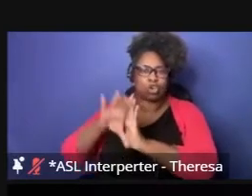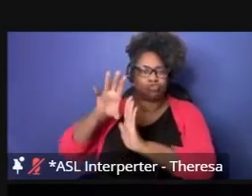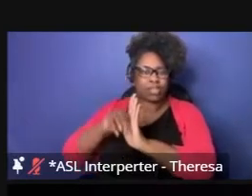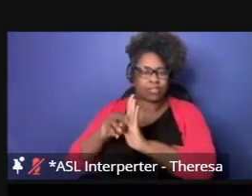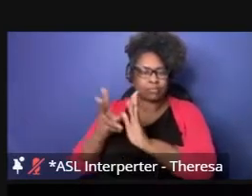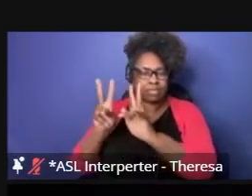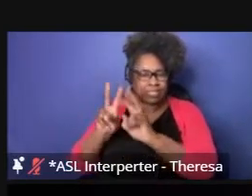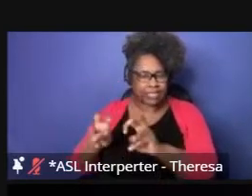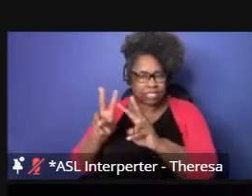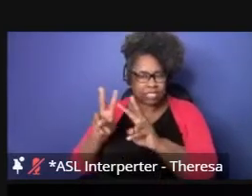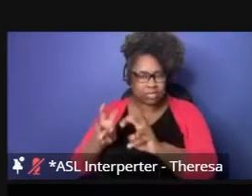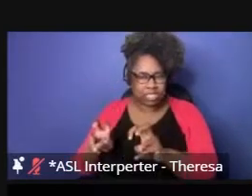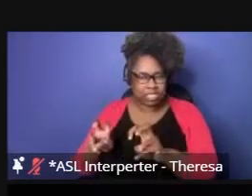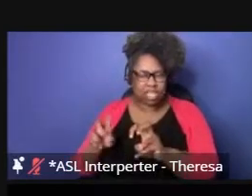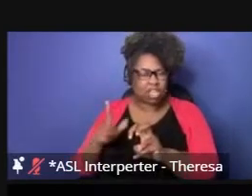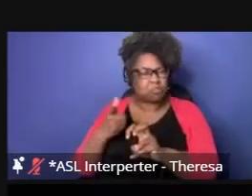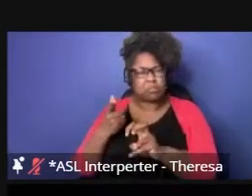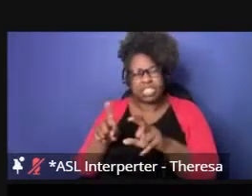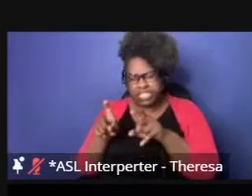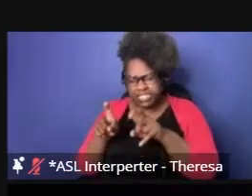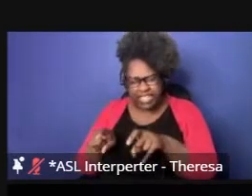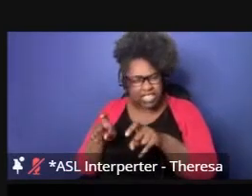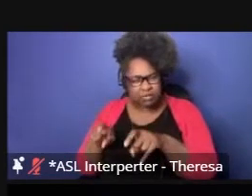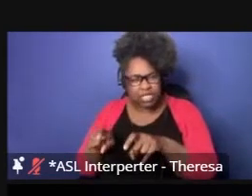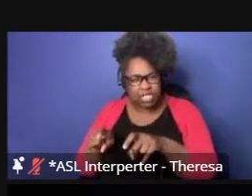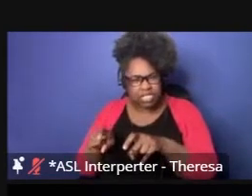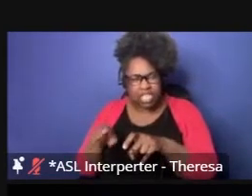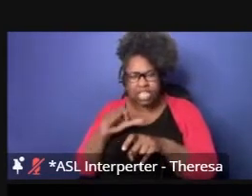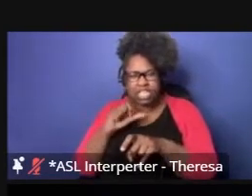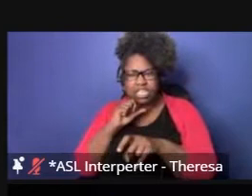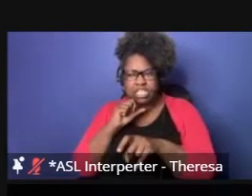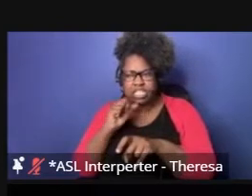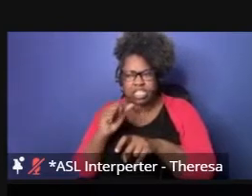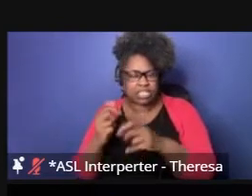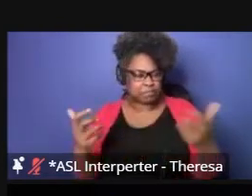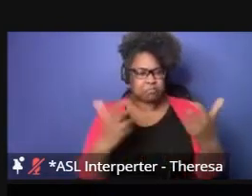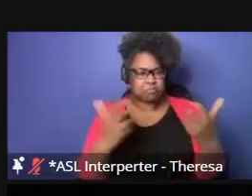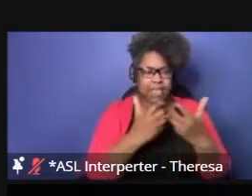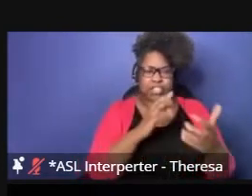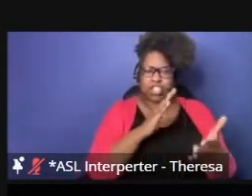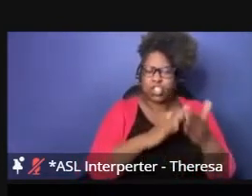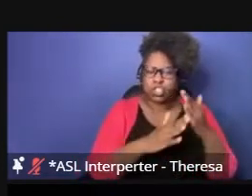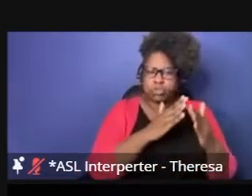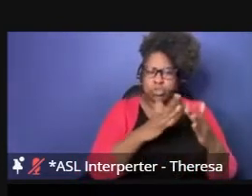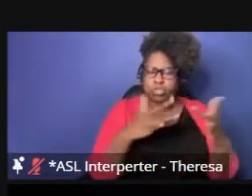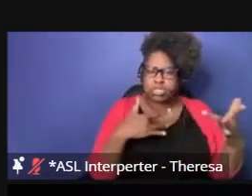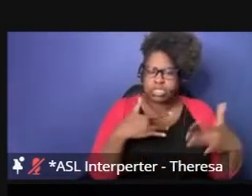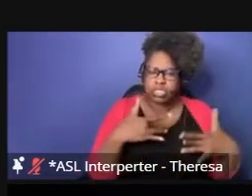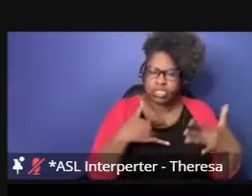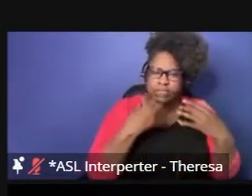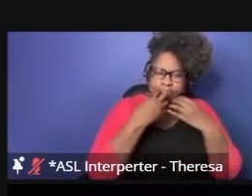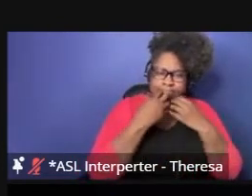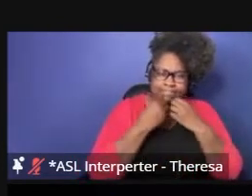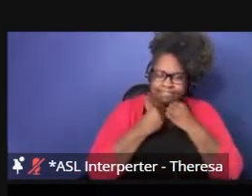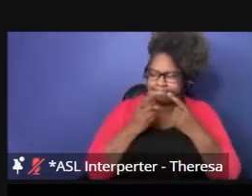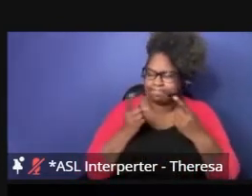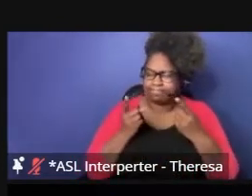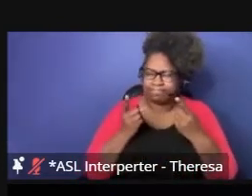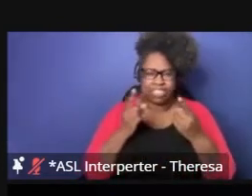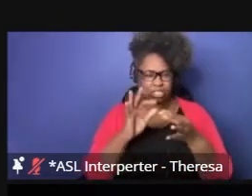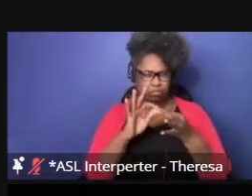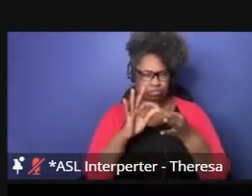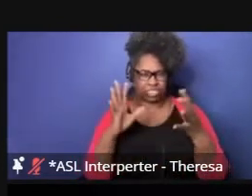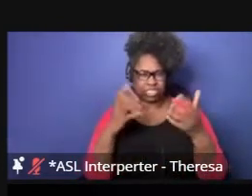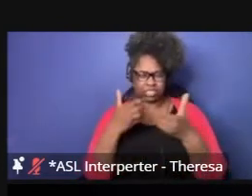to honor or value what local communities are saying they care about. And so there's this disconnect between the state